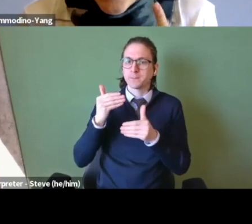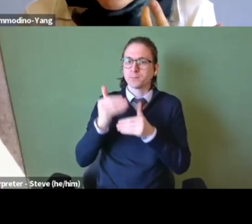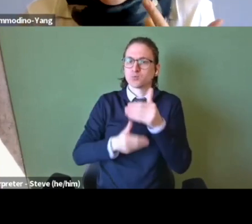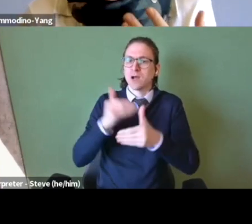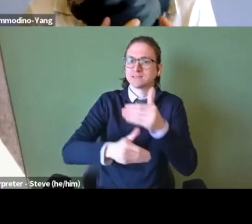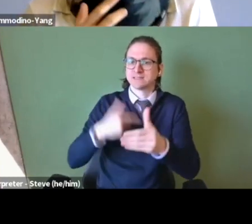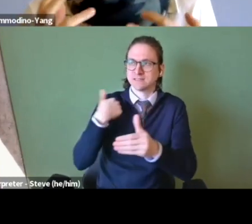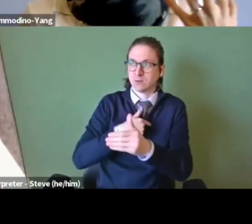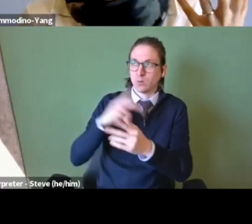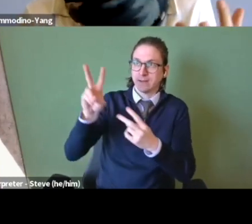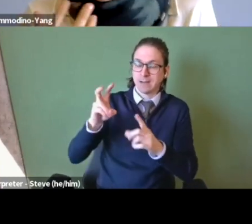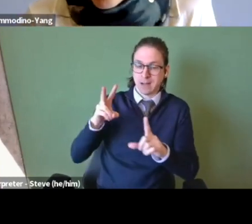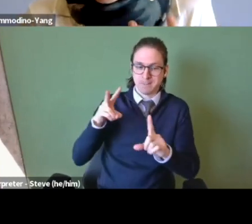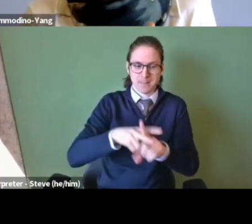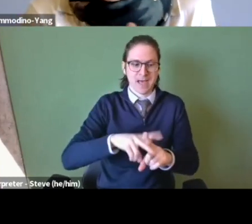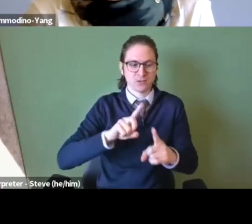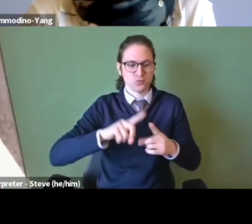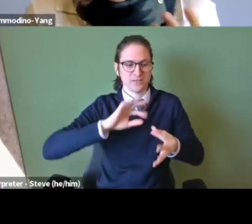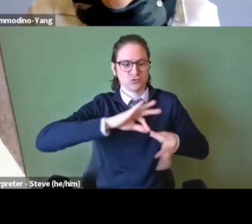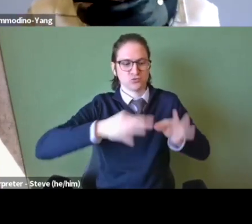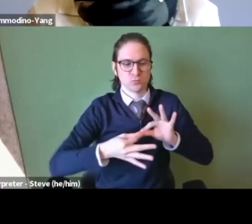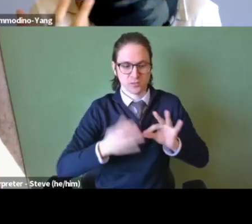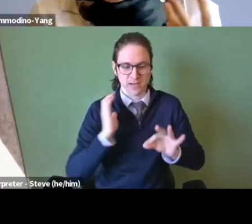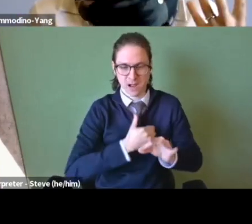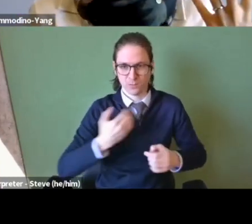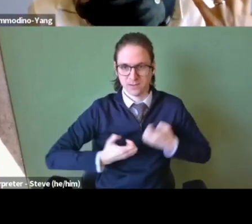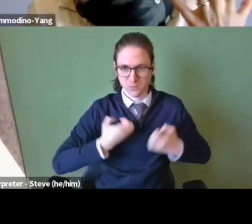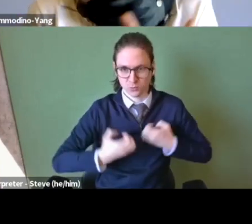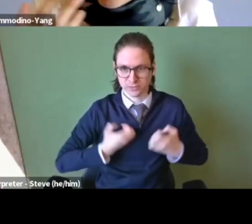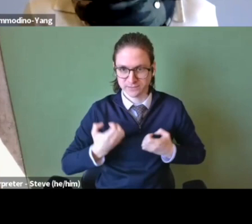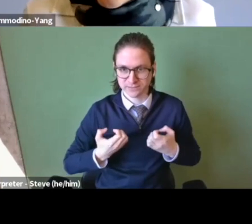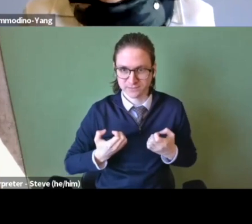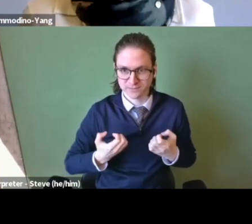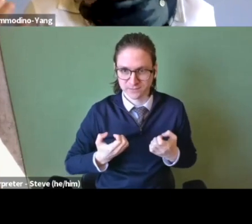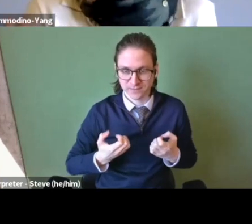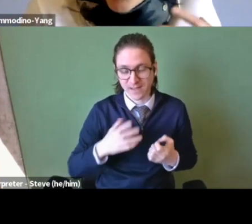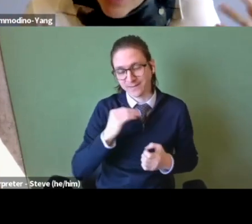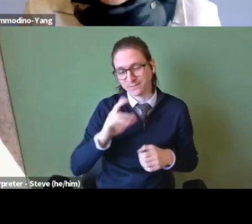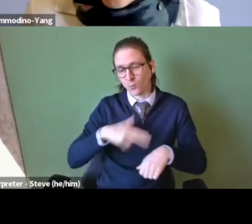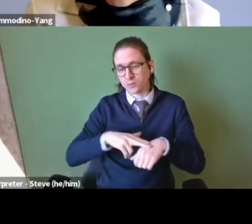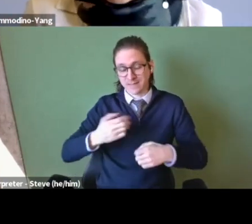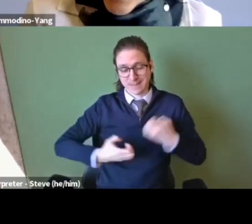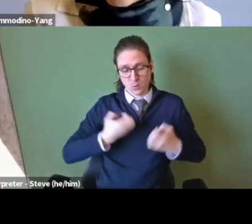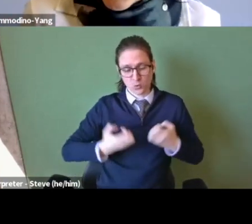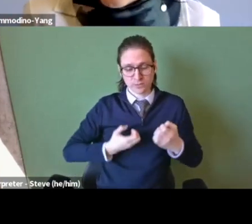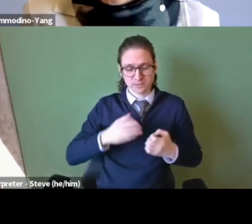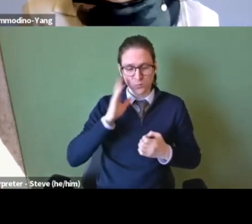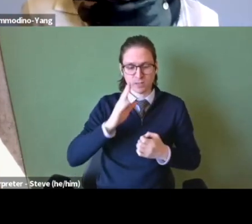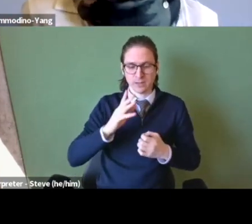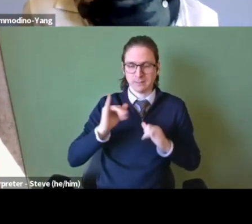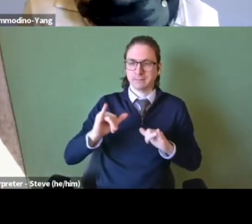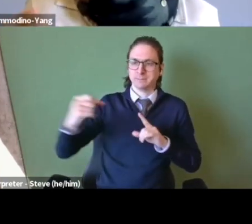you have, which of course are in reaction to and part of thoughts that you're